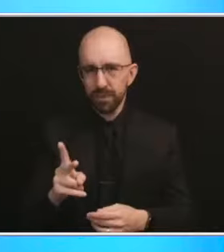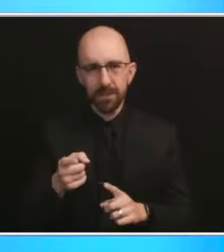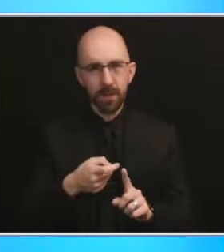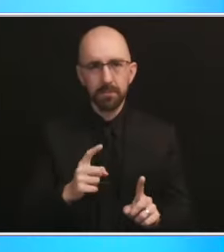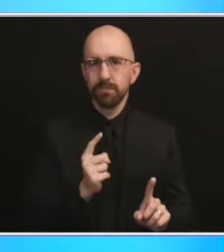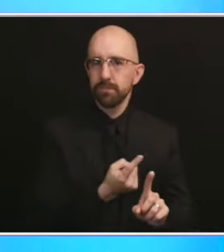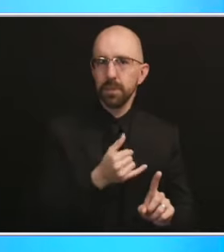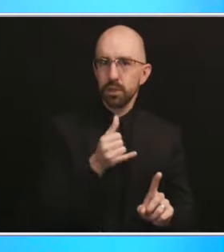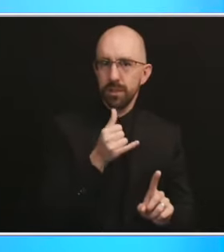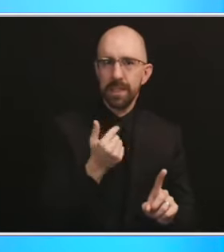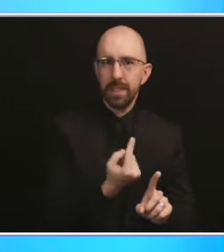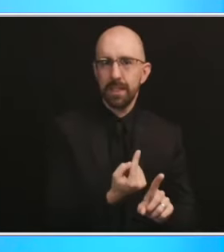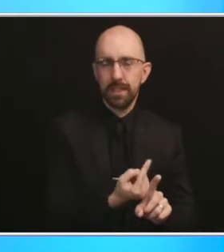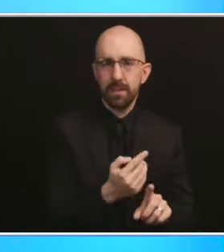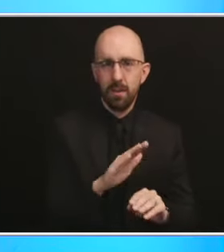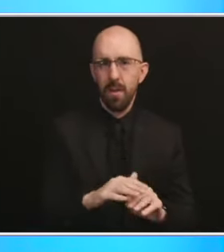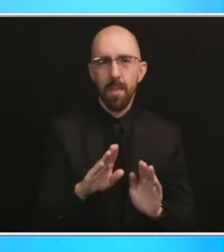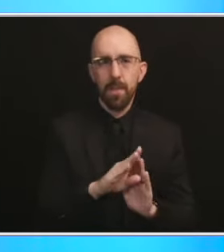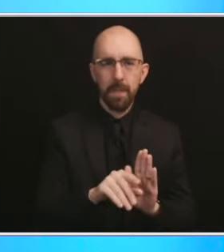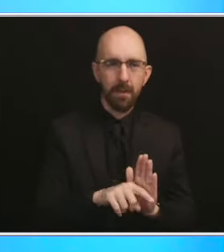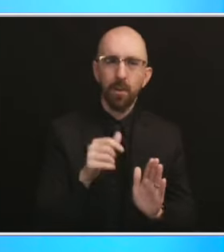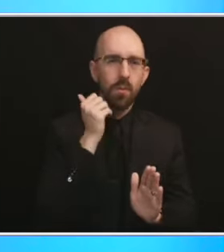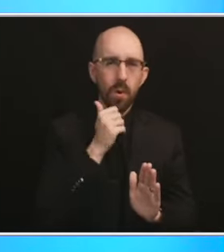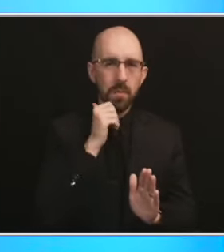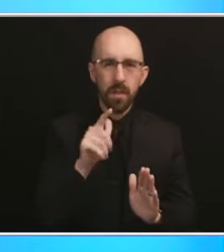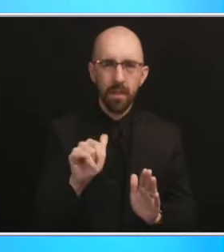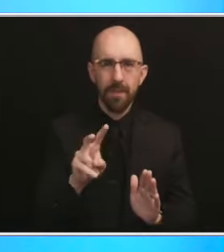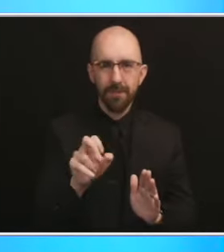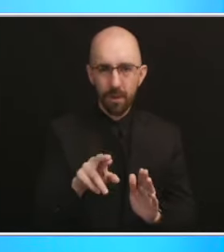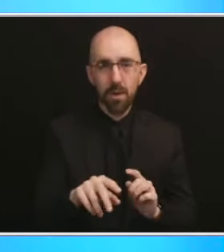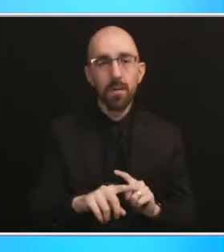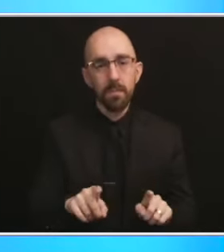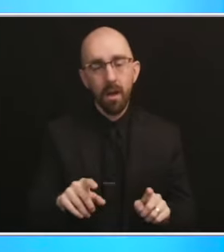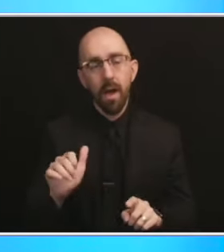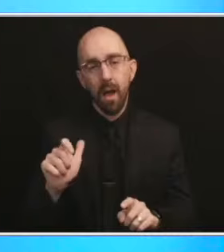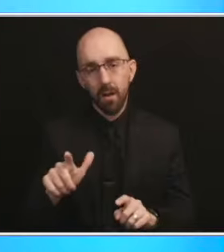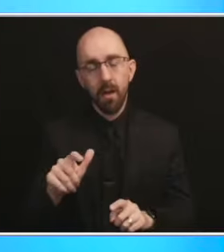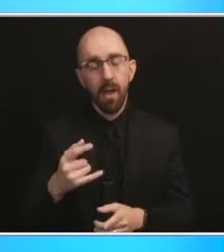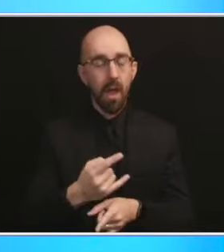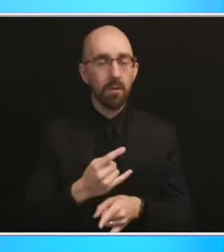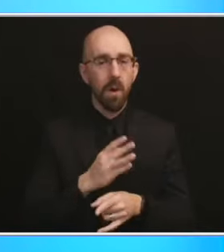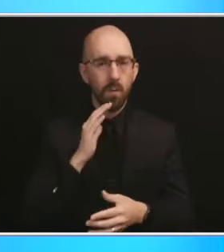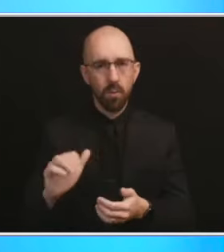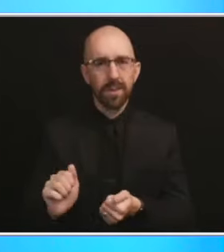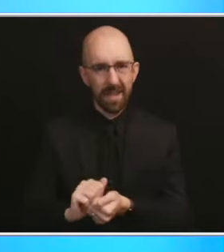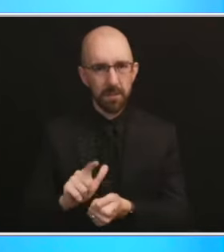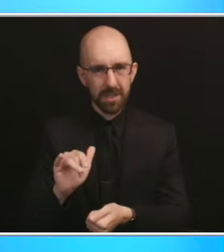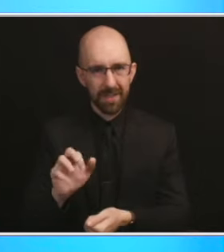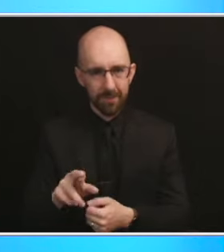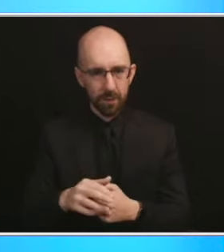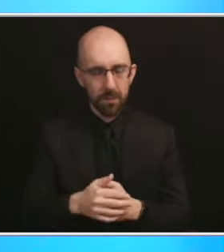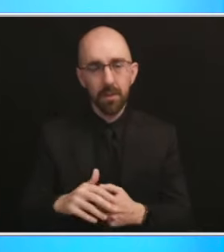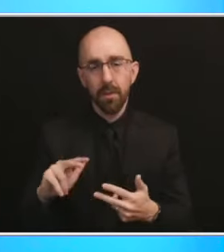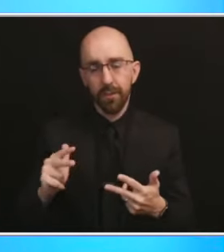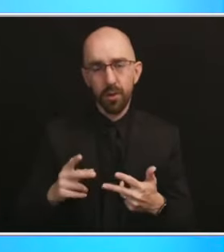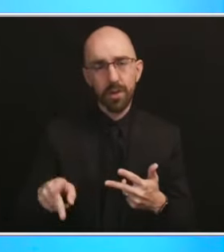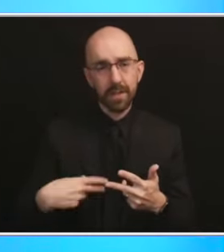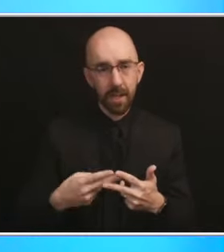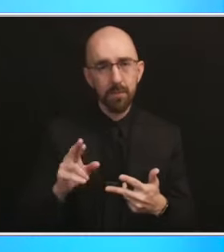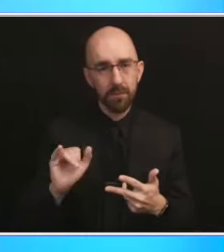alcohol on the background of a normal liver, but alcohol will damage the liver. And then the third kind of cancer risk is just